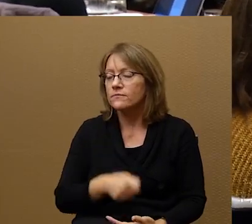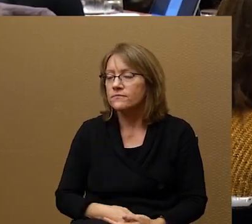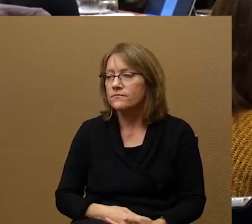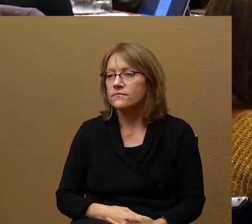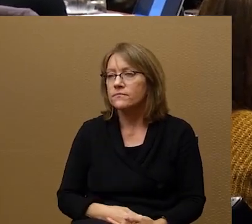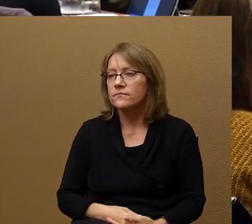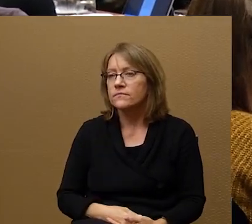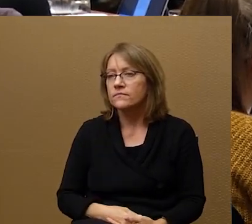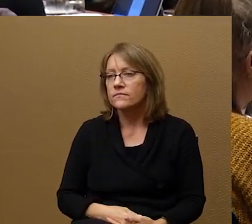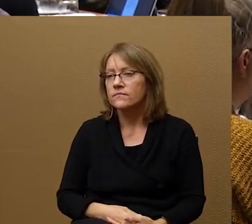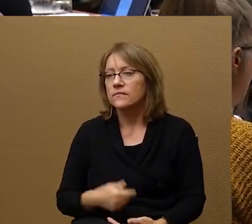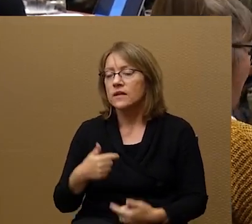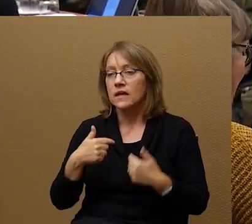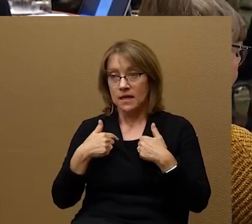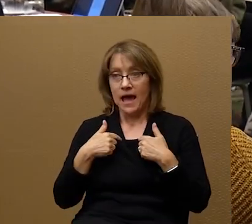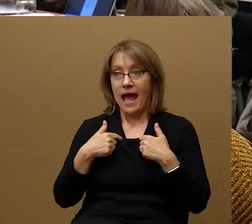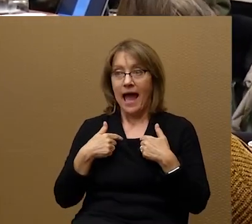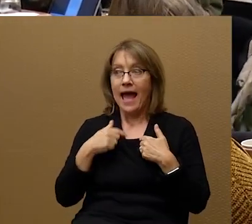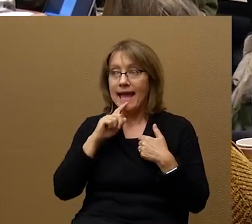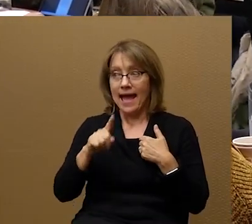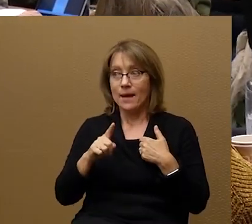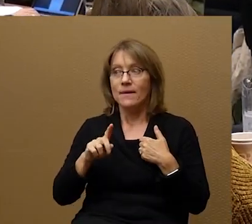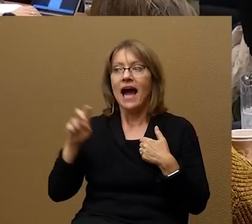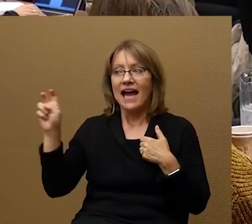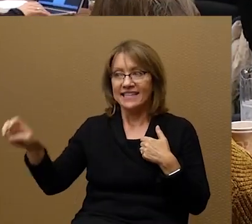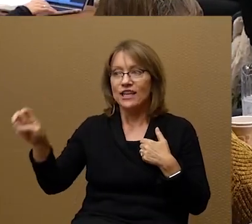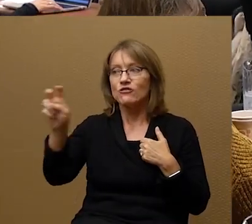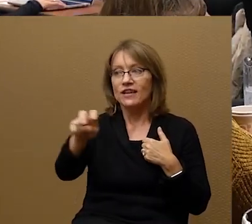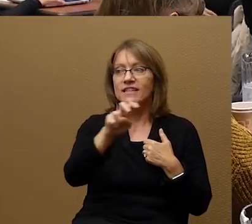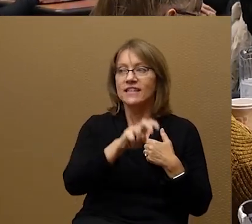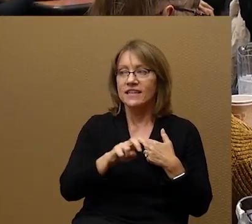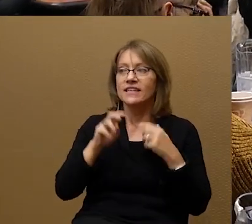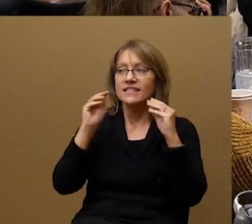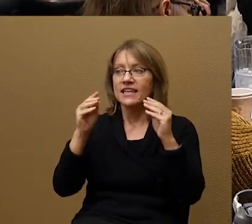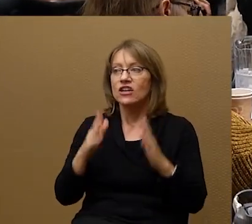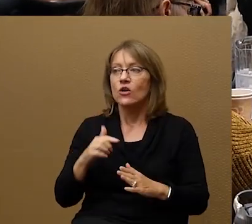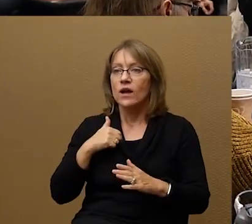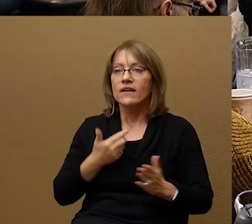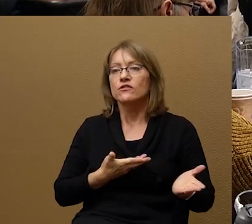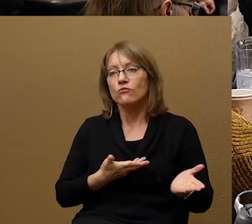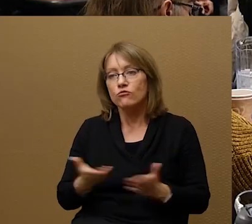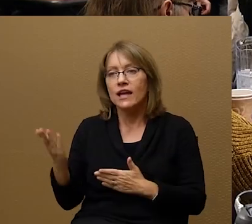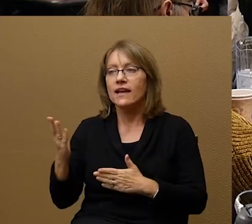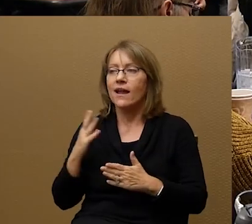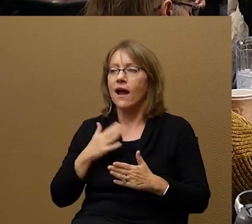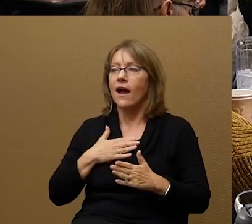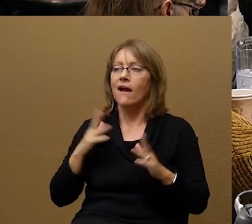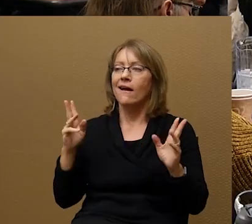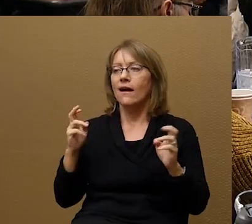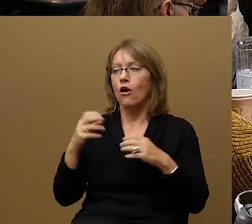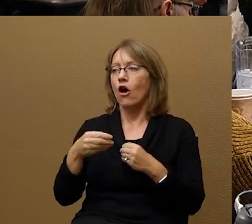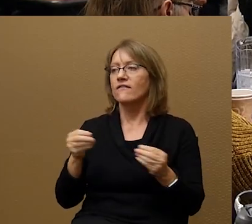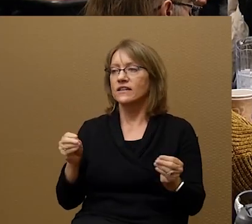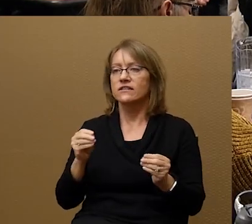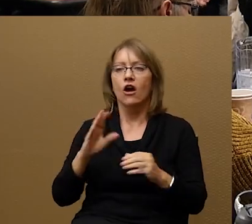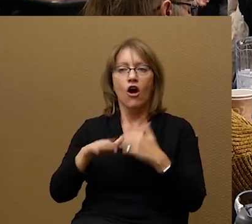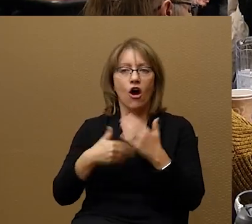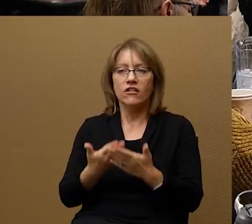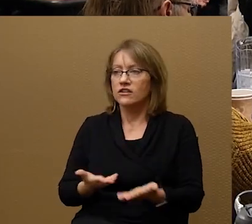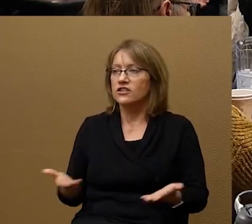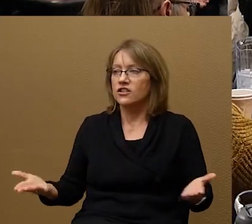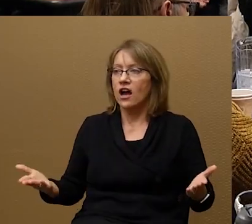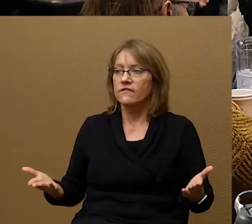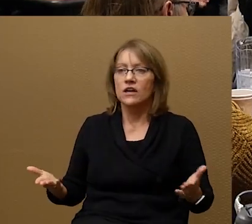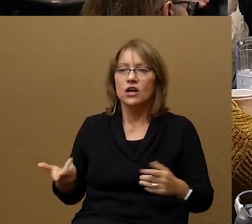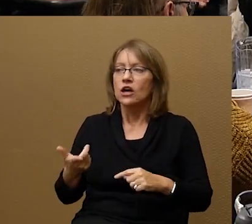I was just going to say, I'm an itinerant teacher, so obviously we have to take our office with us and all of our supplies, and we can't have our space